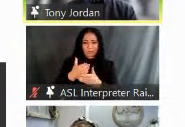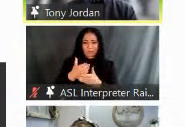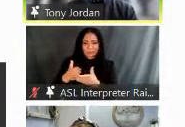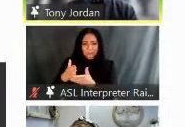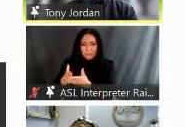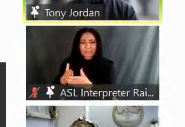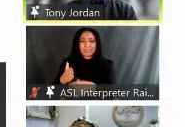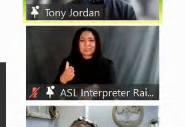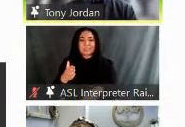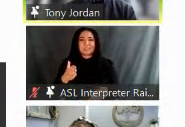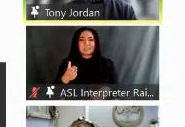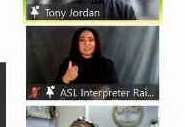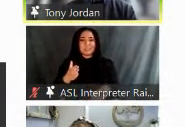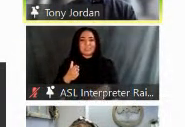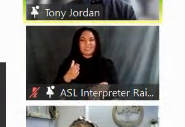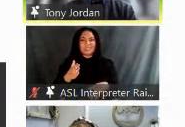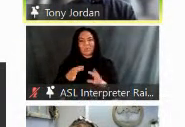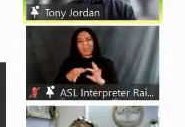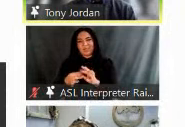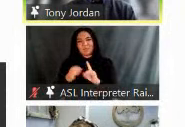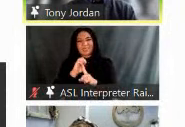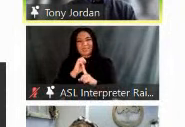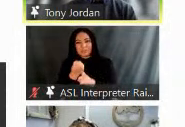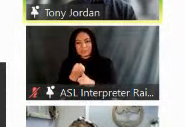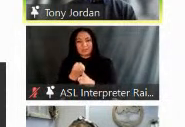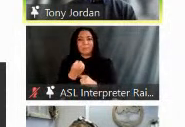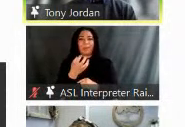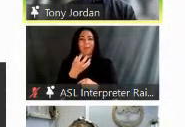the ecosystem and the other